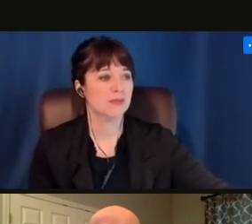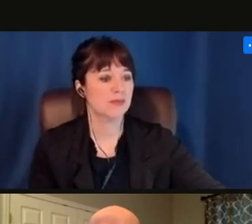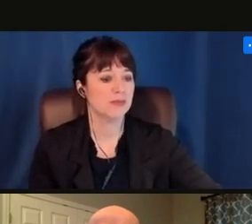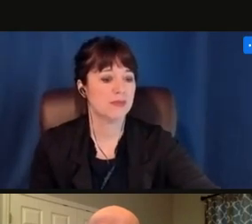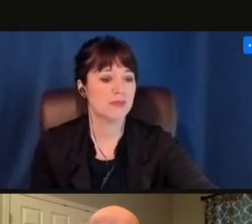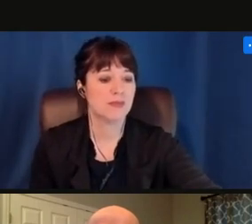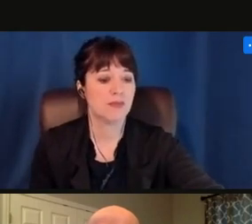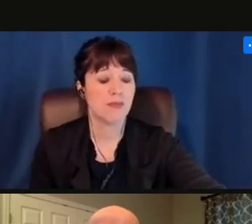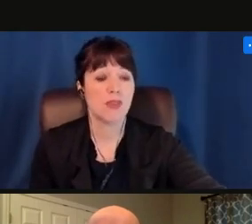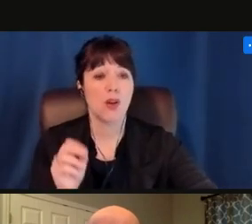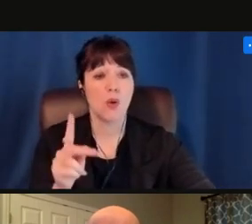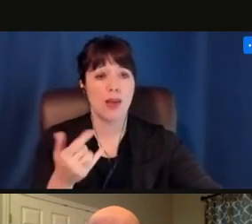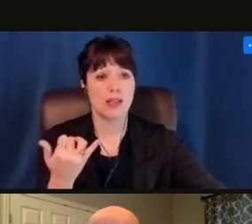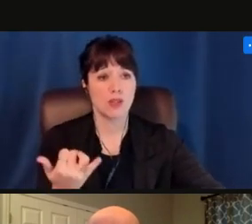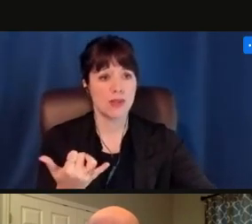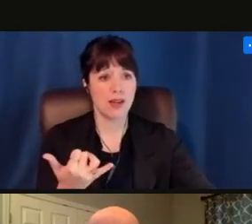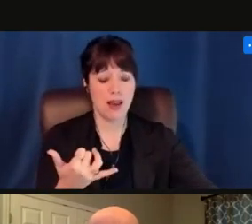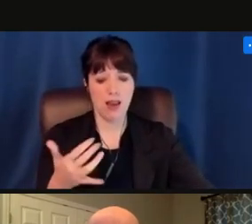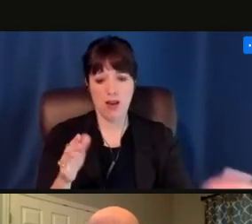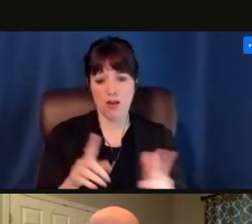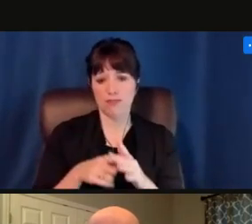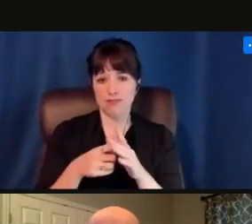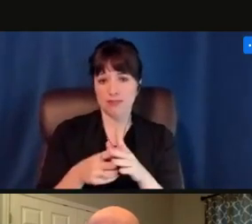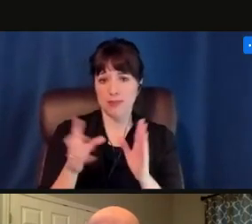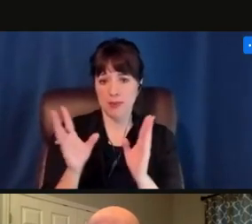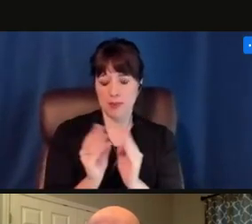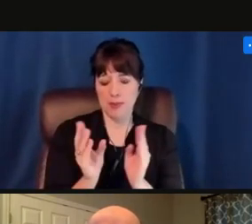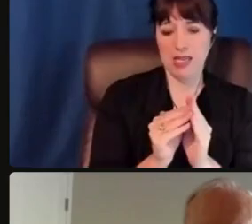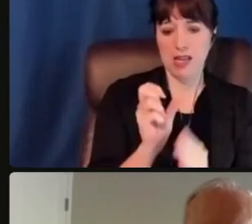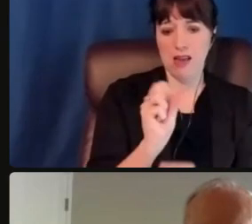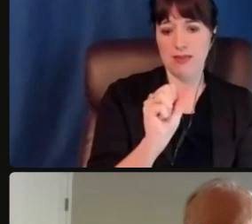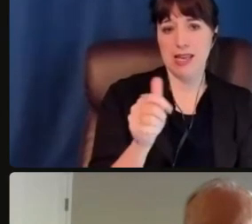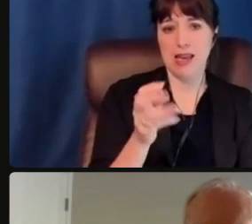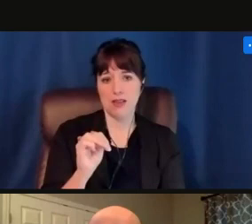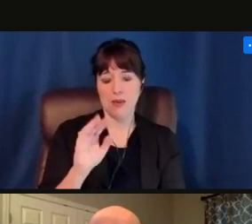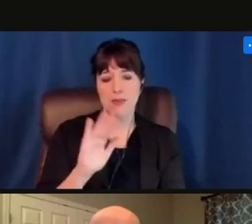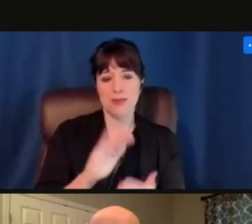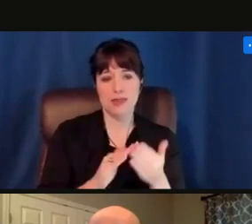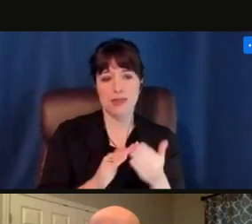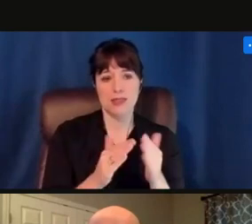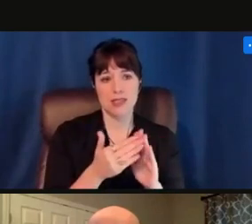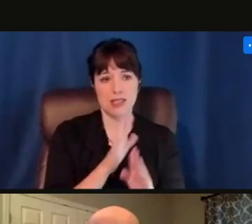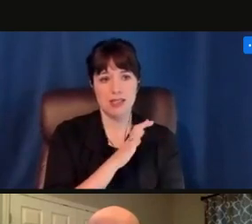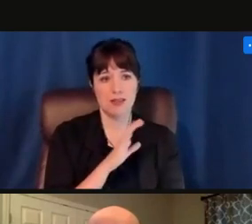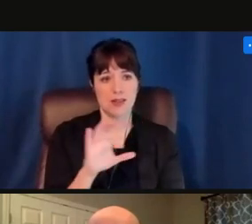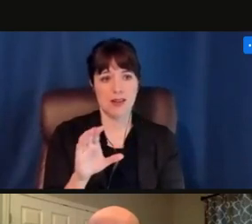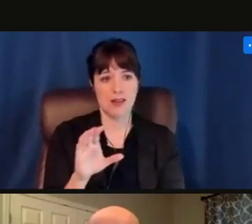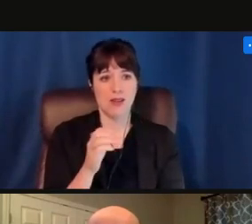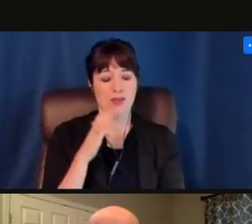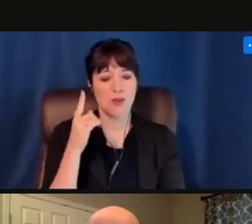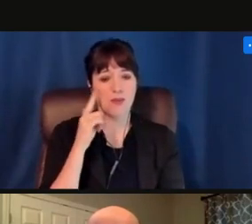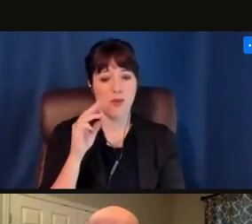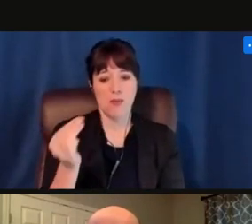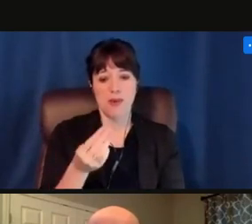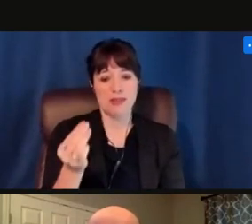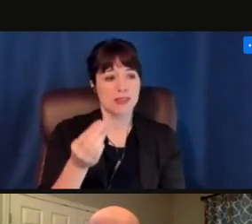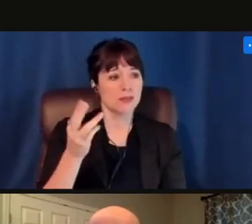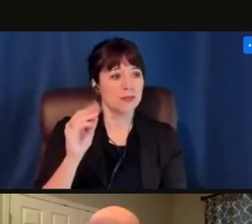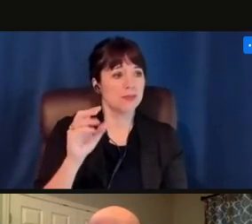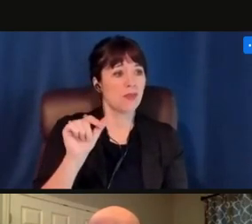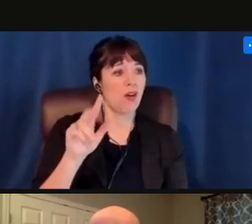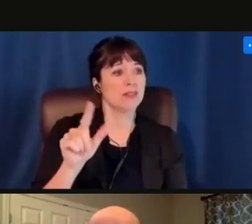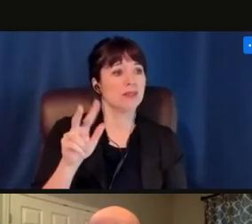So I will call this meeting of the Salem City Council for Monday, August 22nd, 2022, which for the first time in